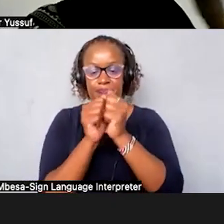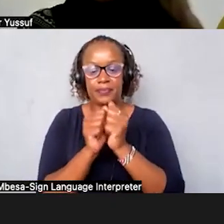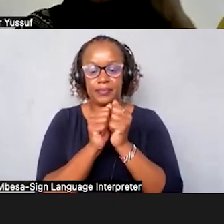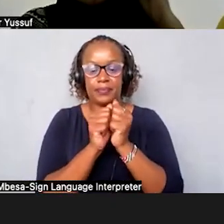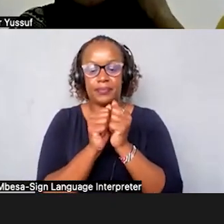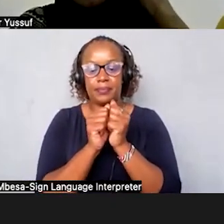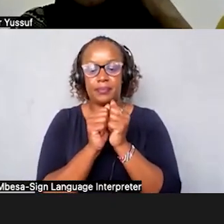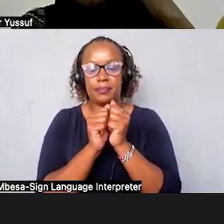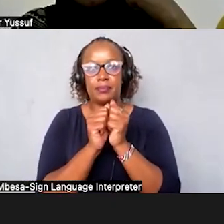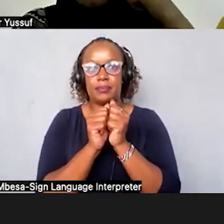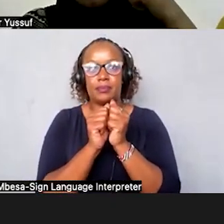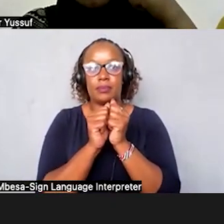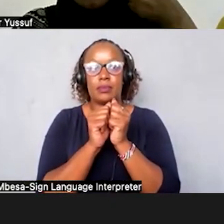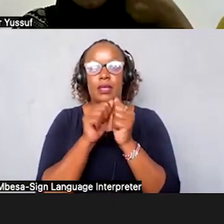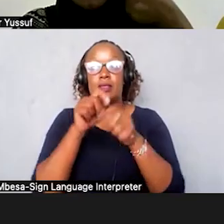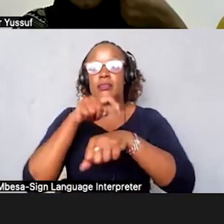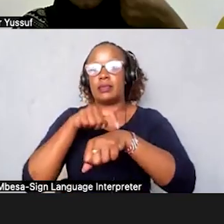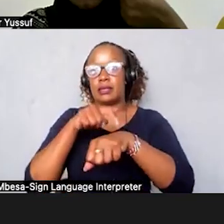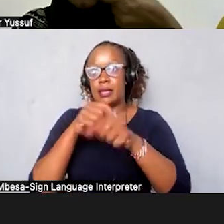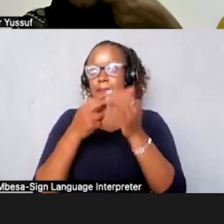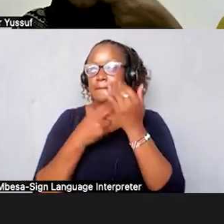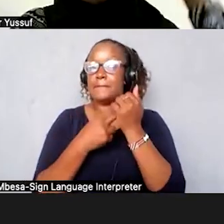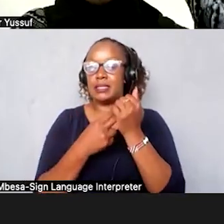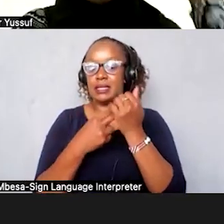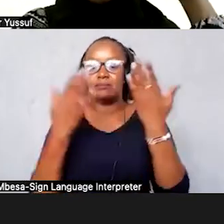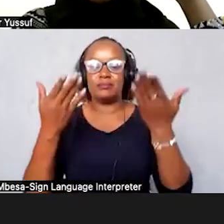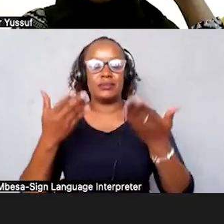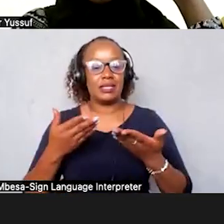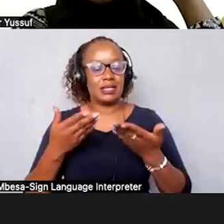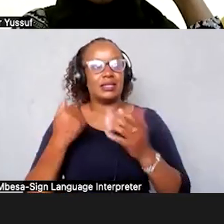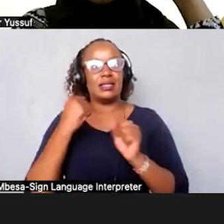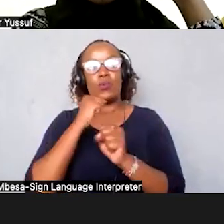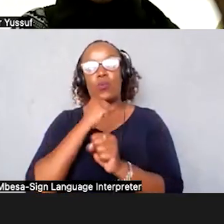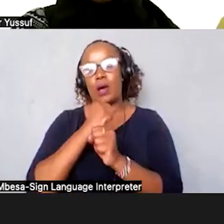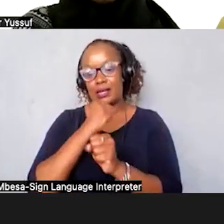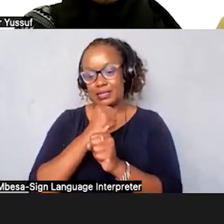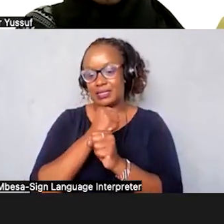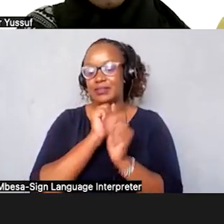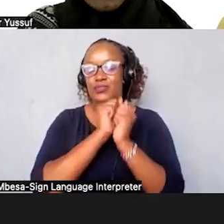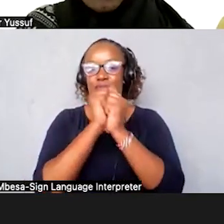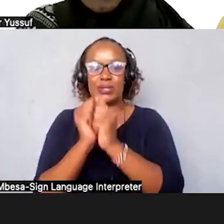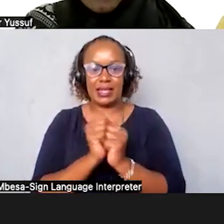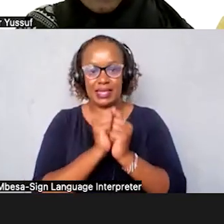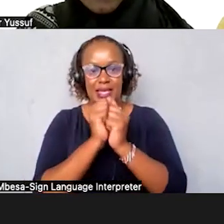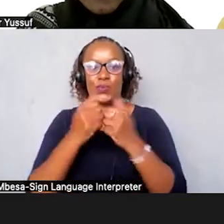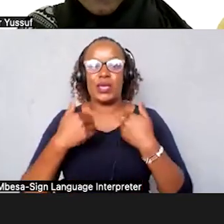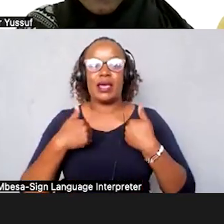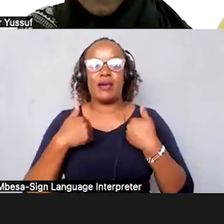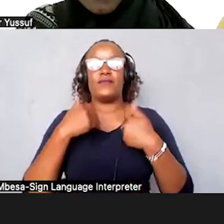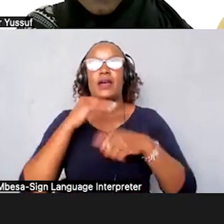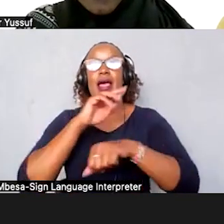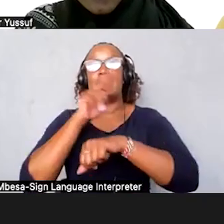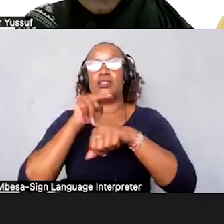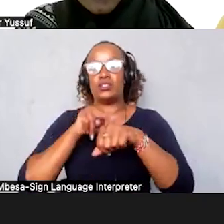when partners bring all their works together, we have created a national roadmap in order